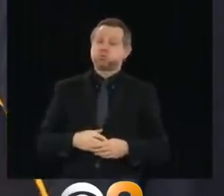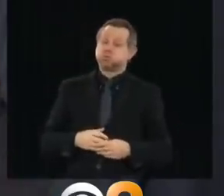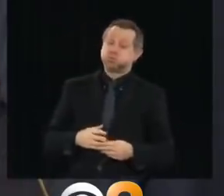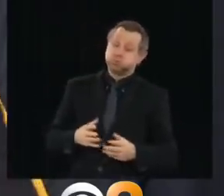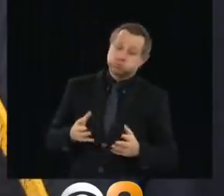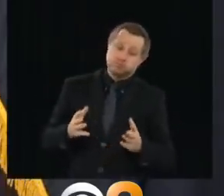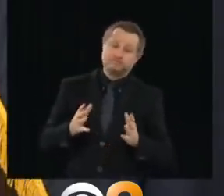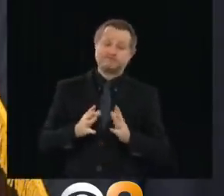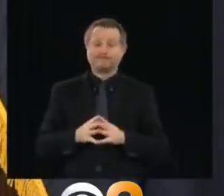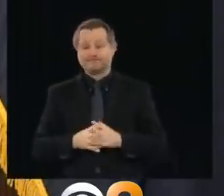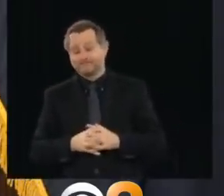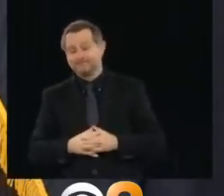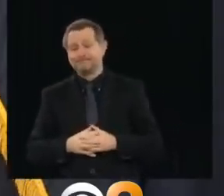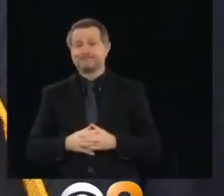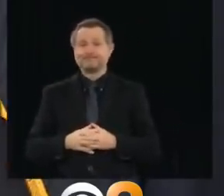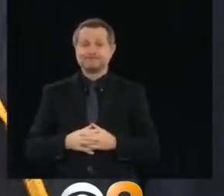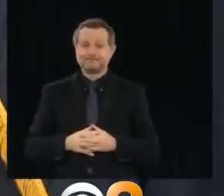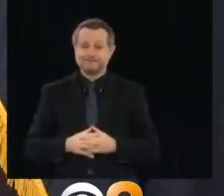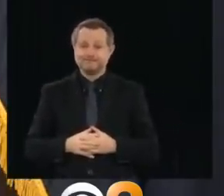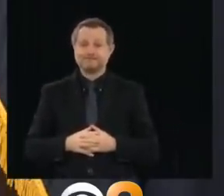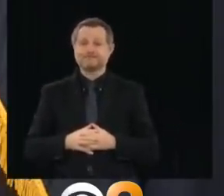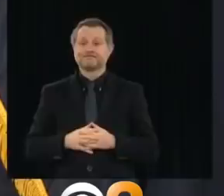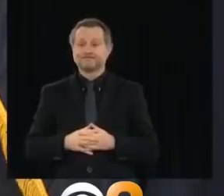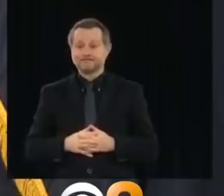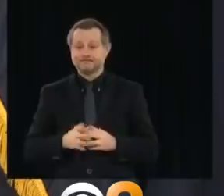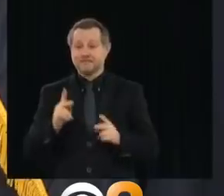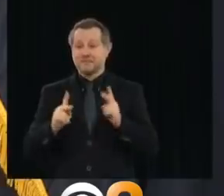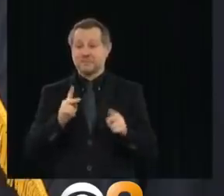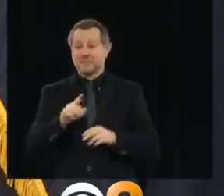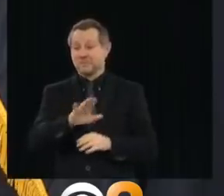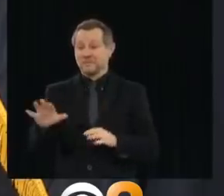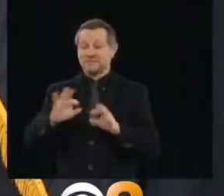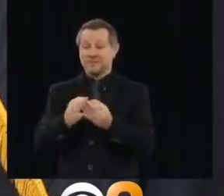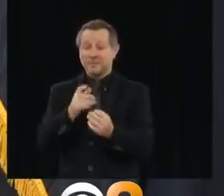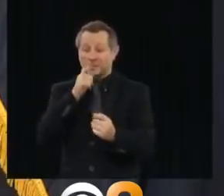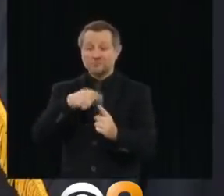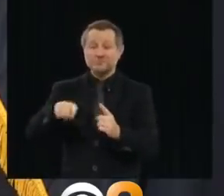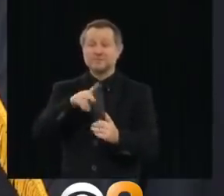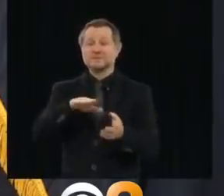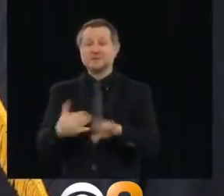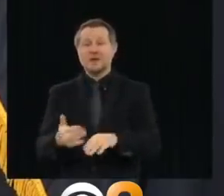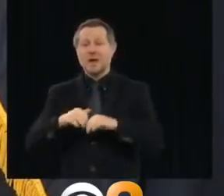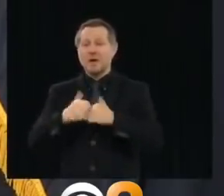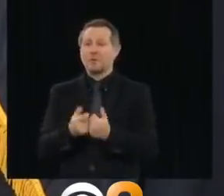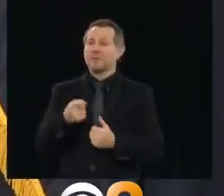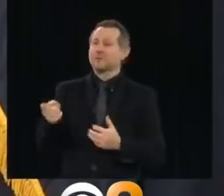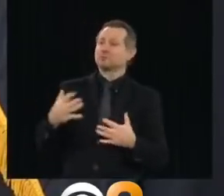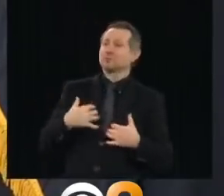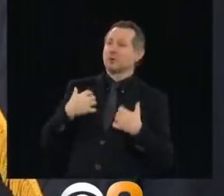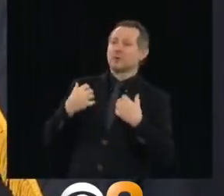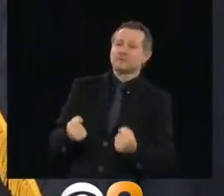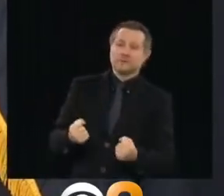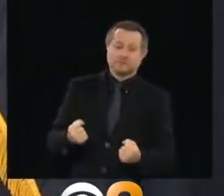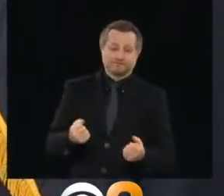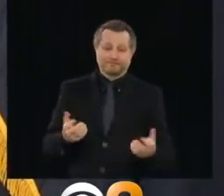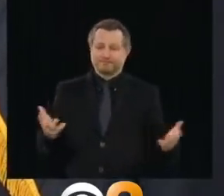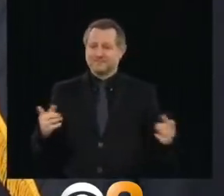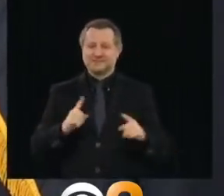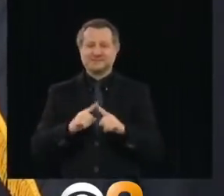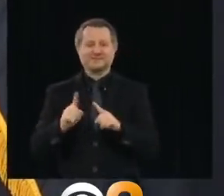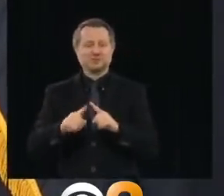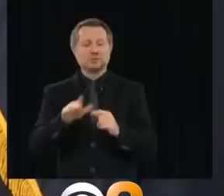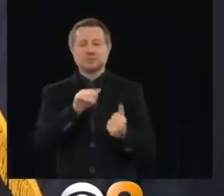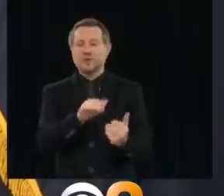people rationalize death in different ways. I don't think there is any